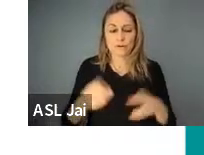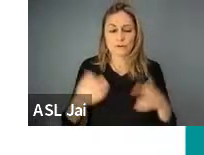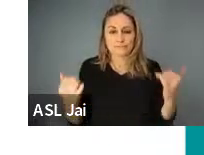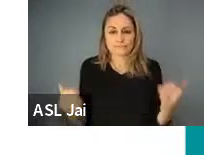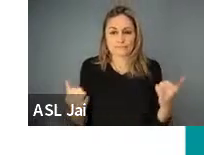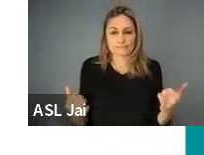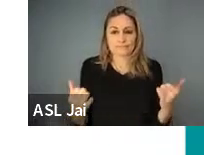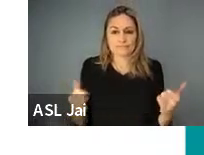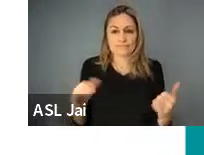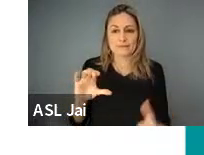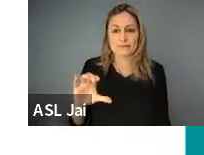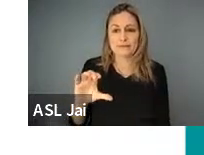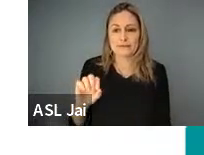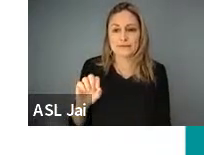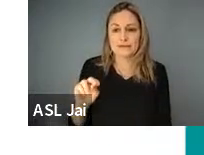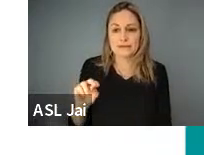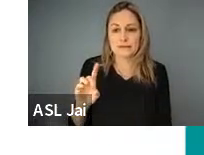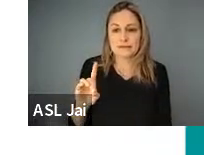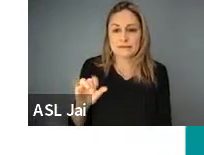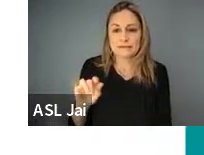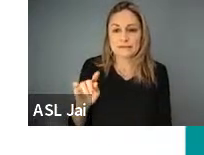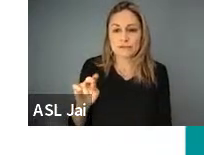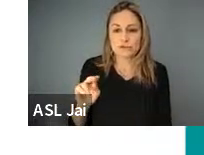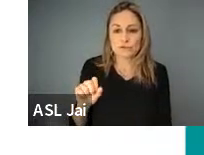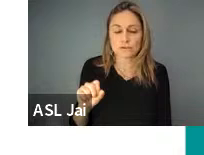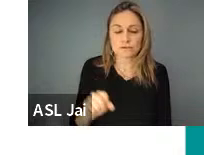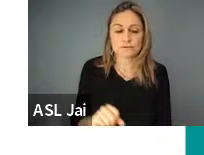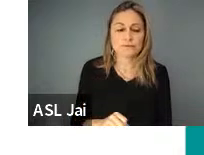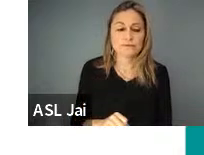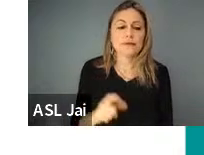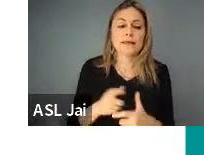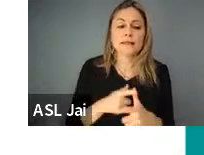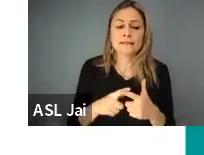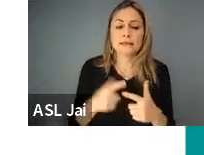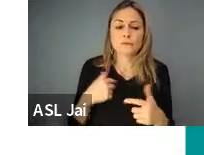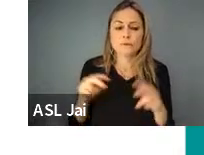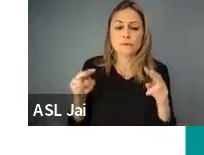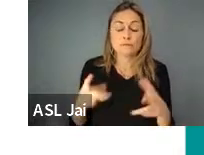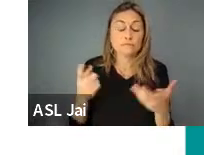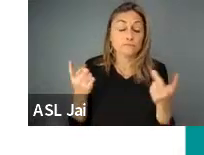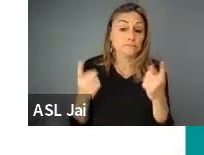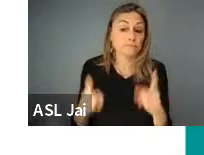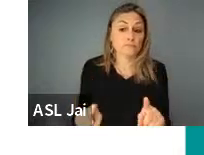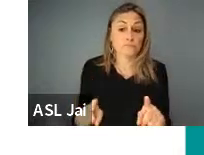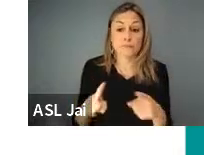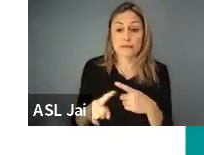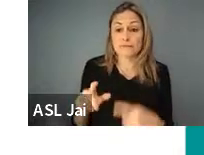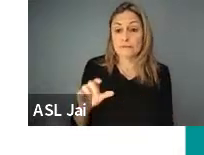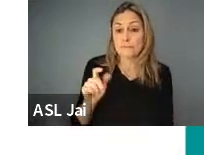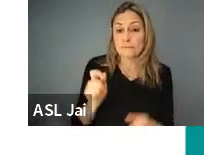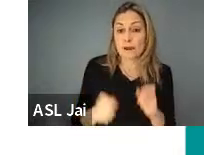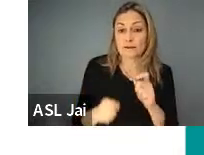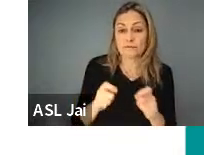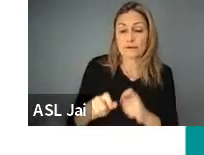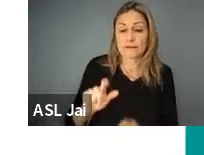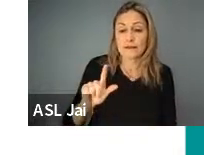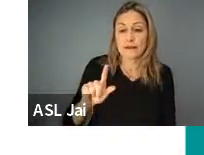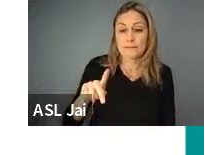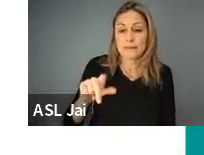conditions. And then we look at what happens if the modified LPA